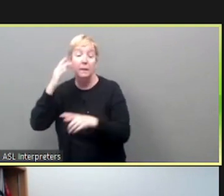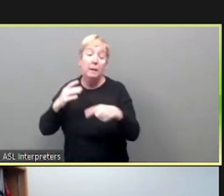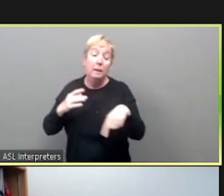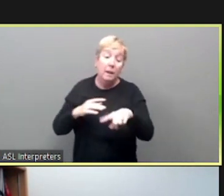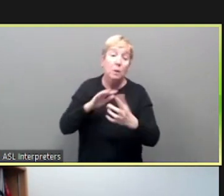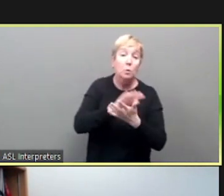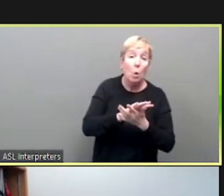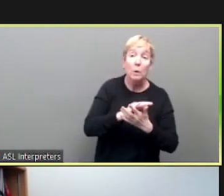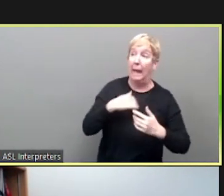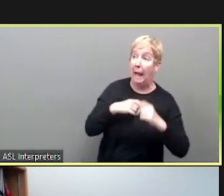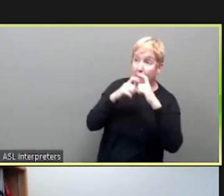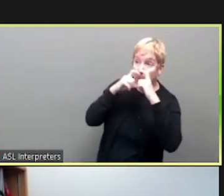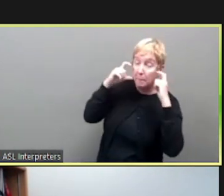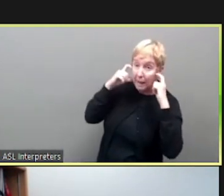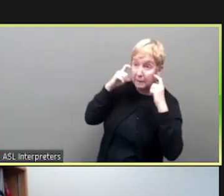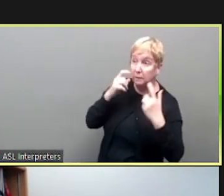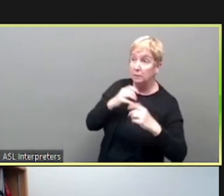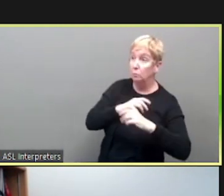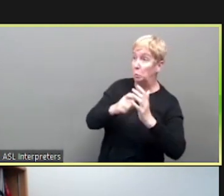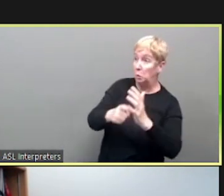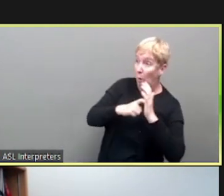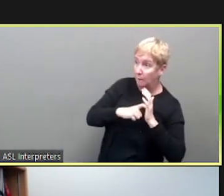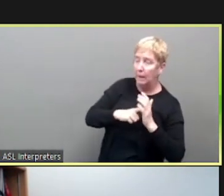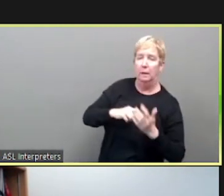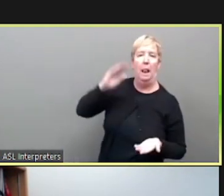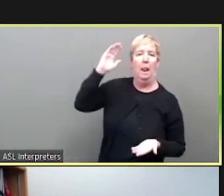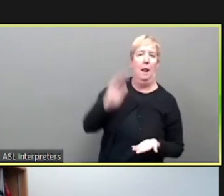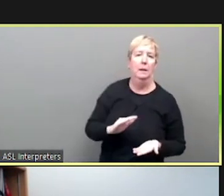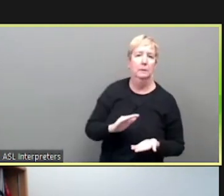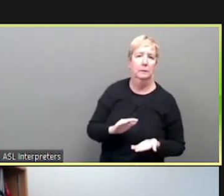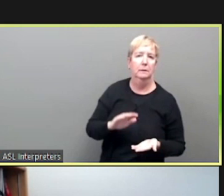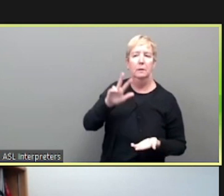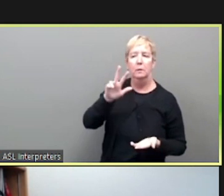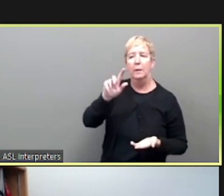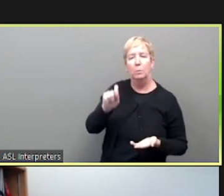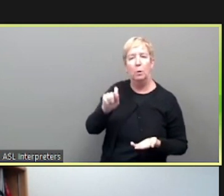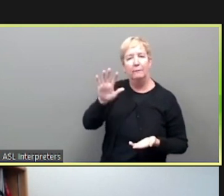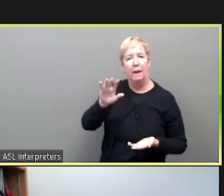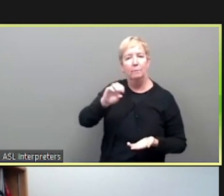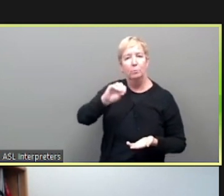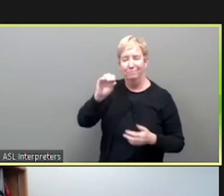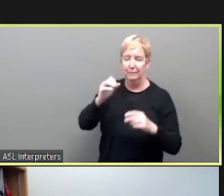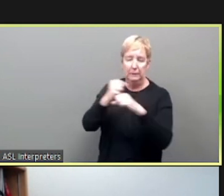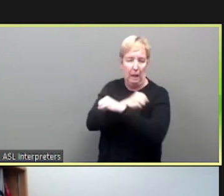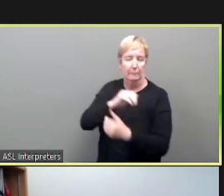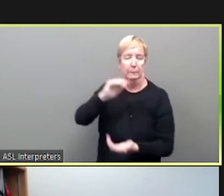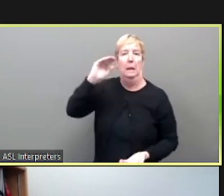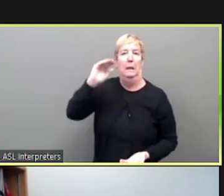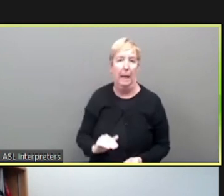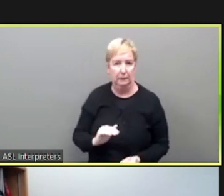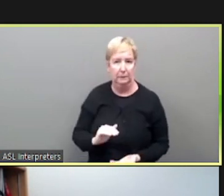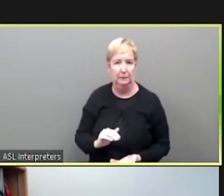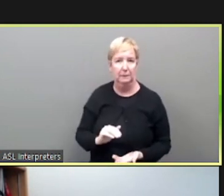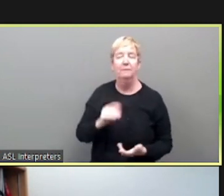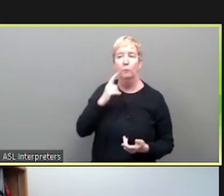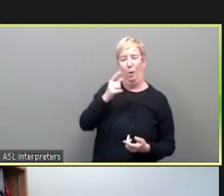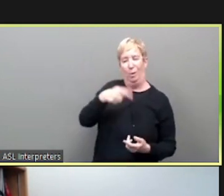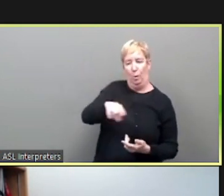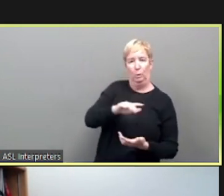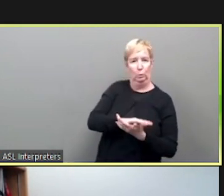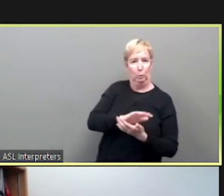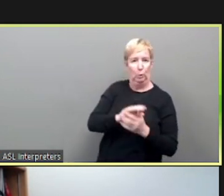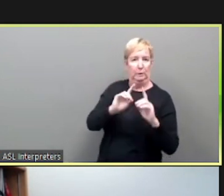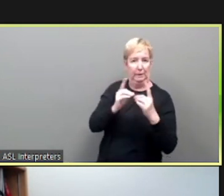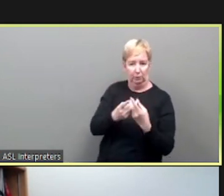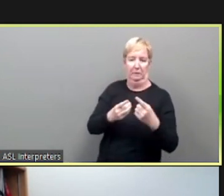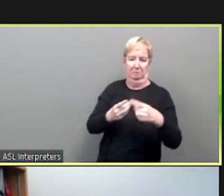period, compared with schools that required universal masking on day 1. So again, we